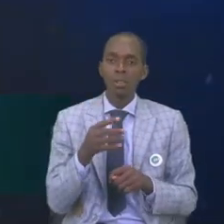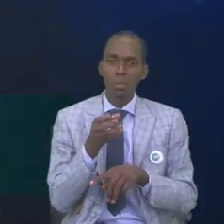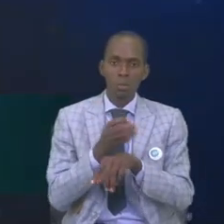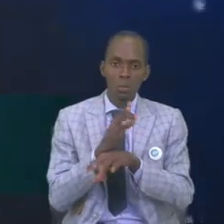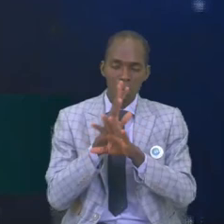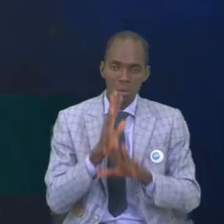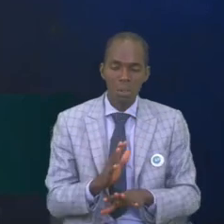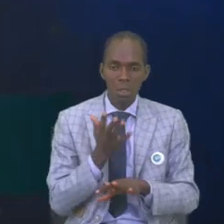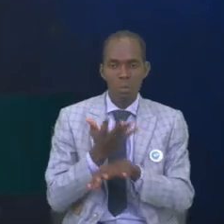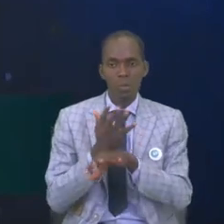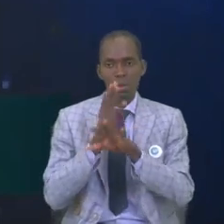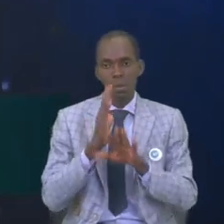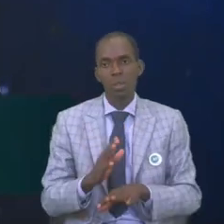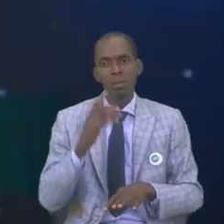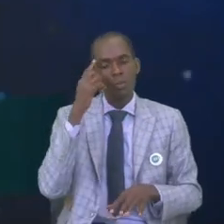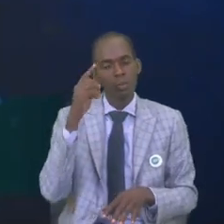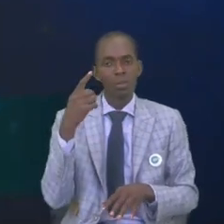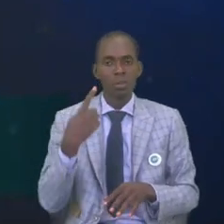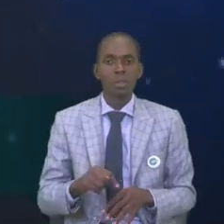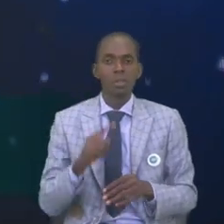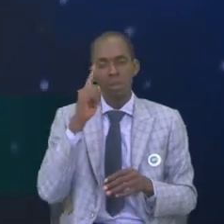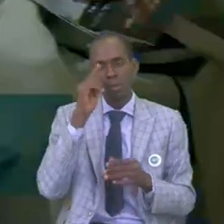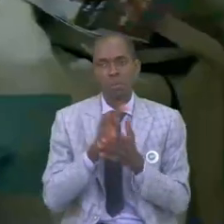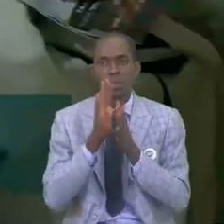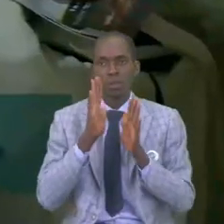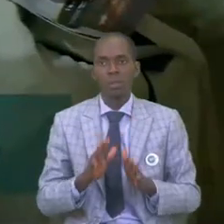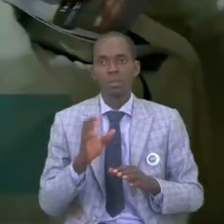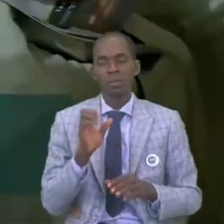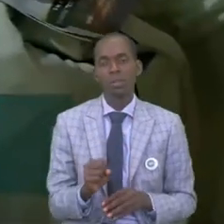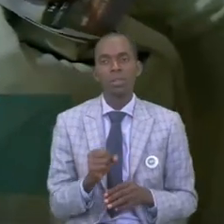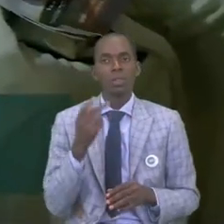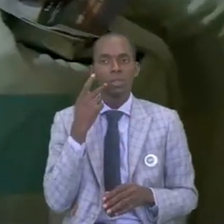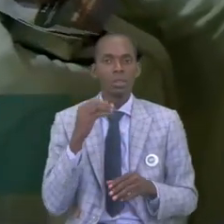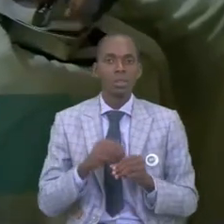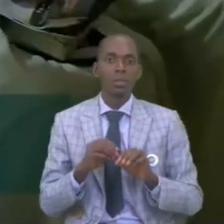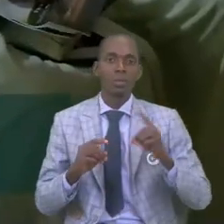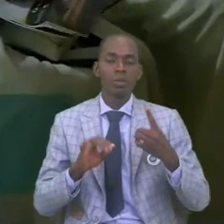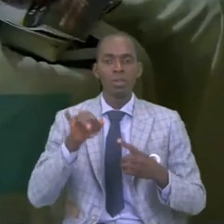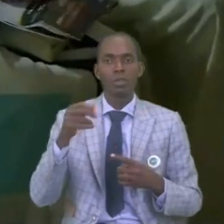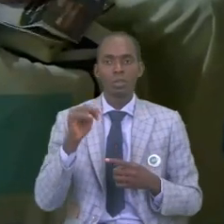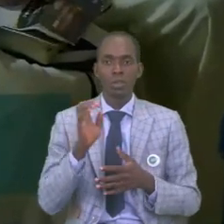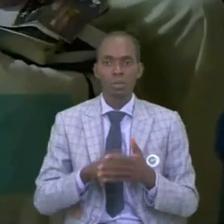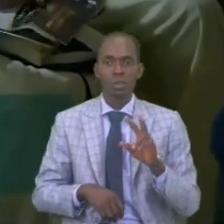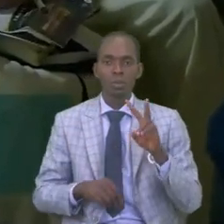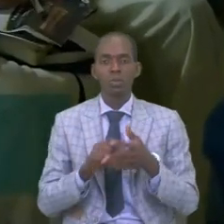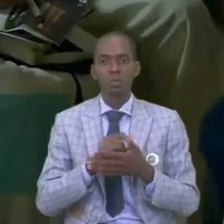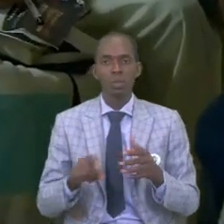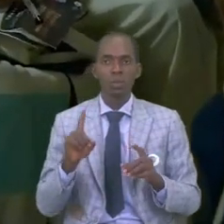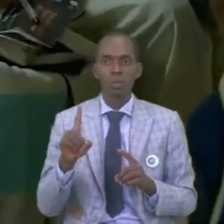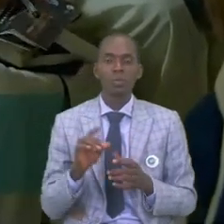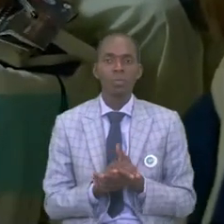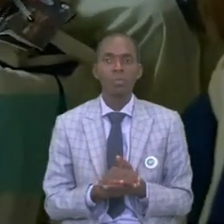body. Look at 1 John chapter 2, and I'm reading from verse 1. 1 John chapter 2, verse 1. My